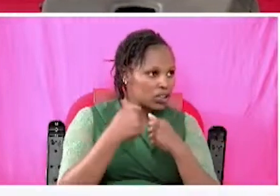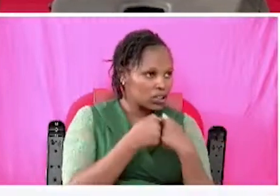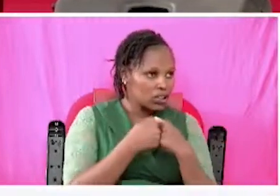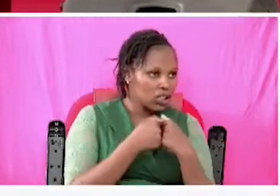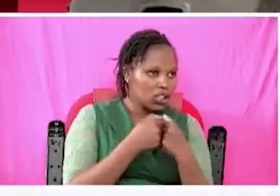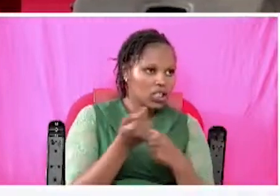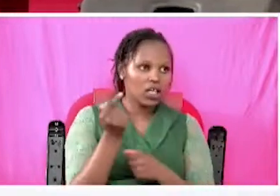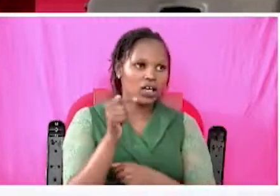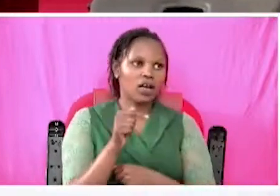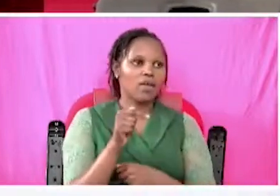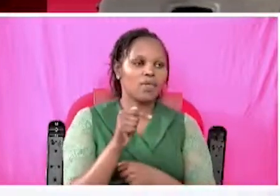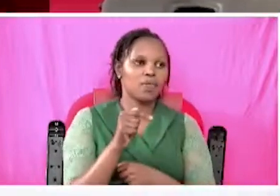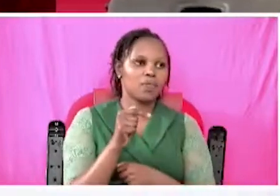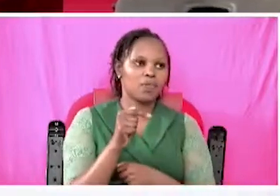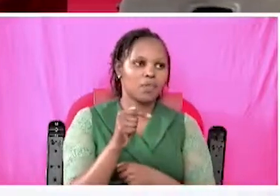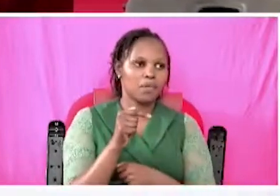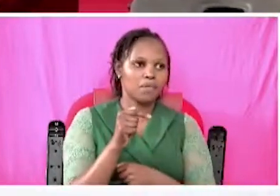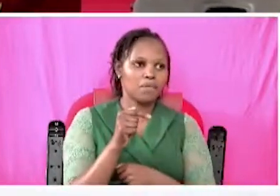come.